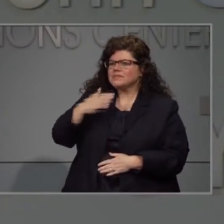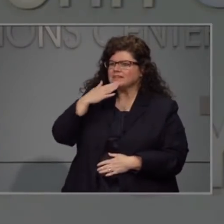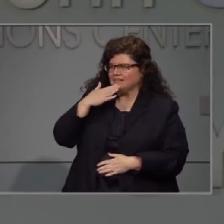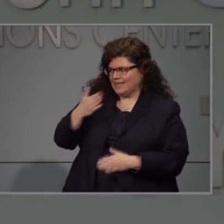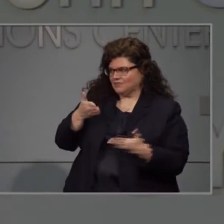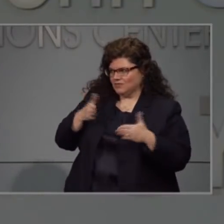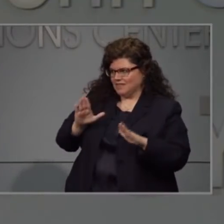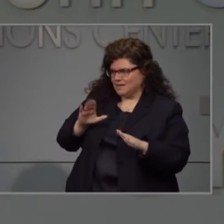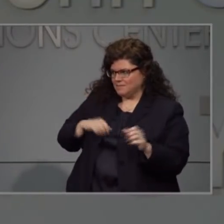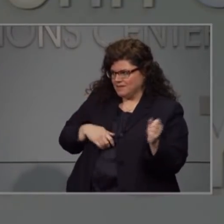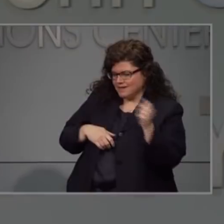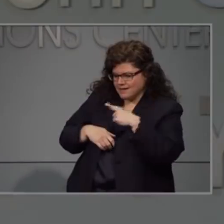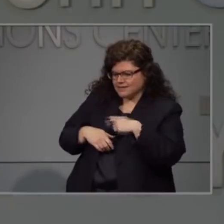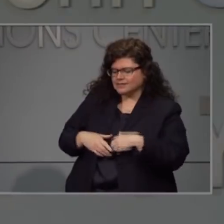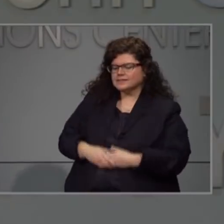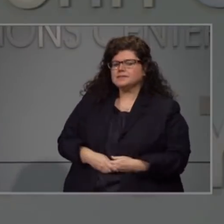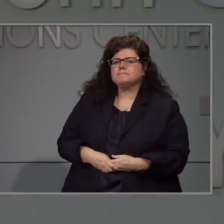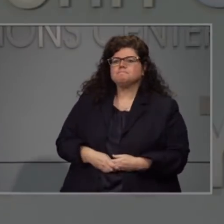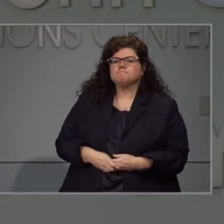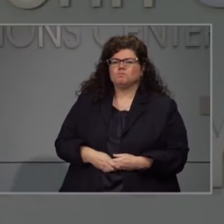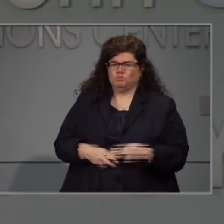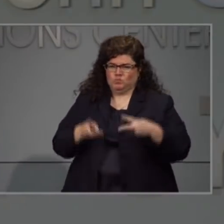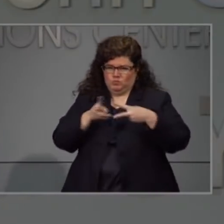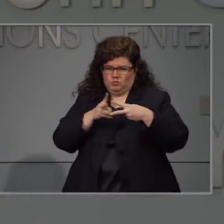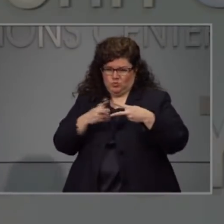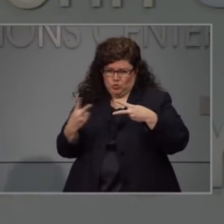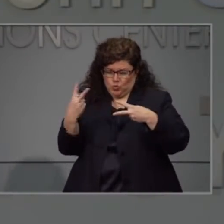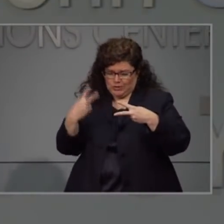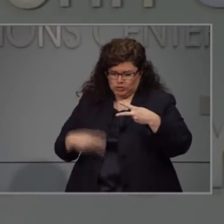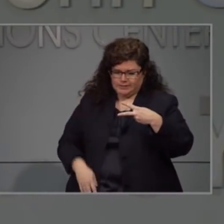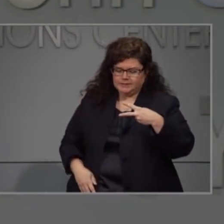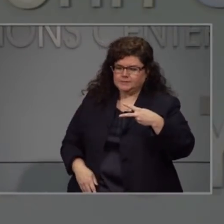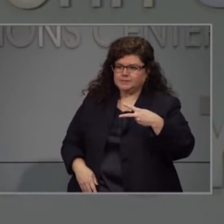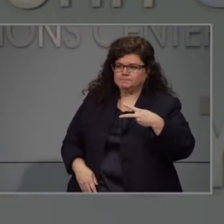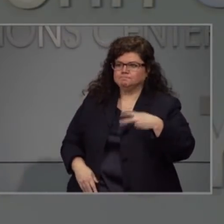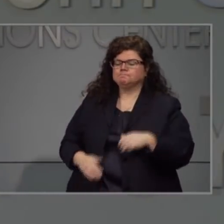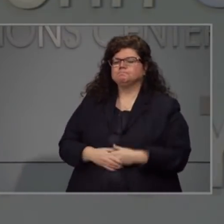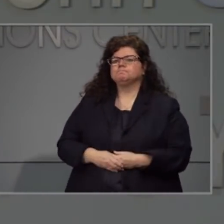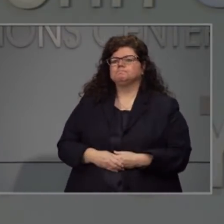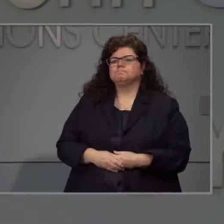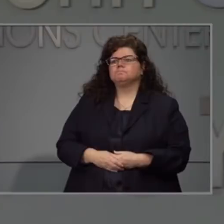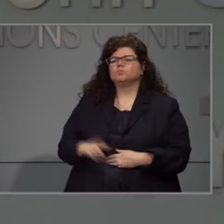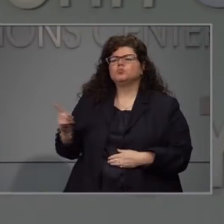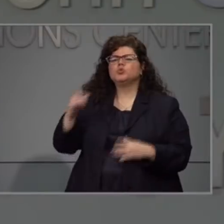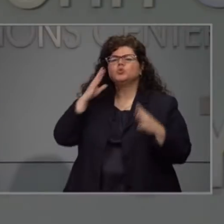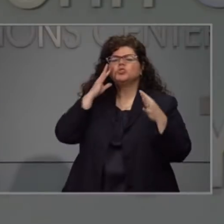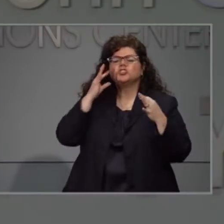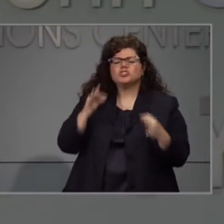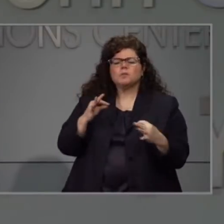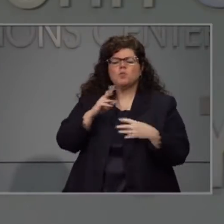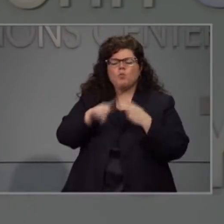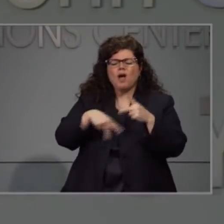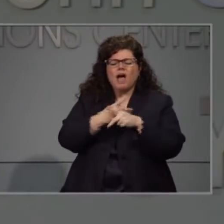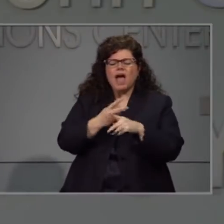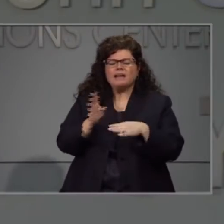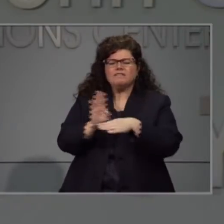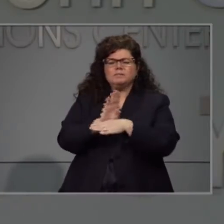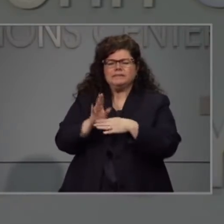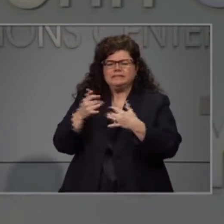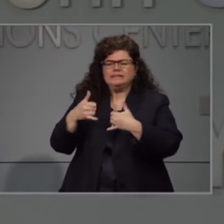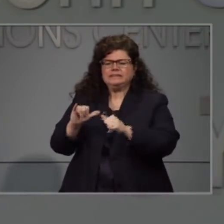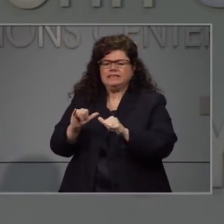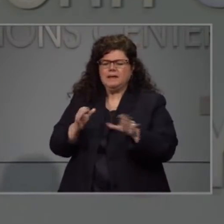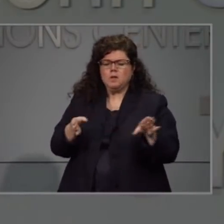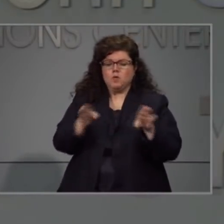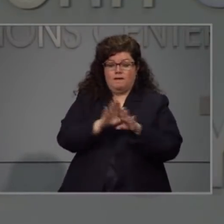taking my call. Kind of a two-part question. So how did you guys determine which types of businesses would remain closed in